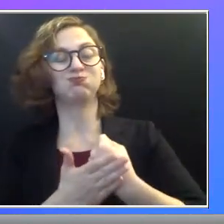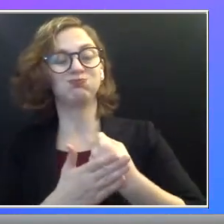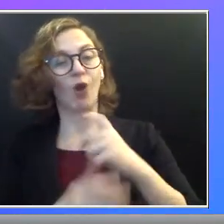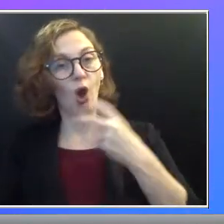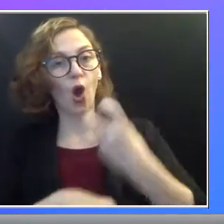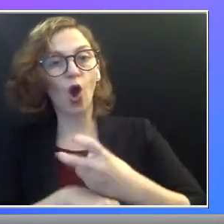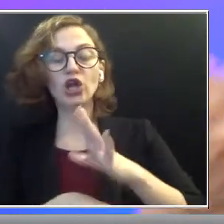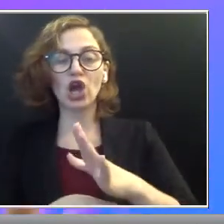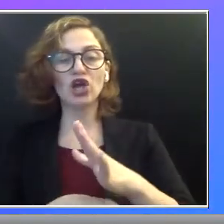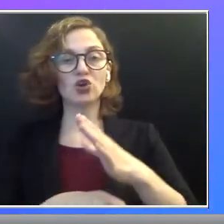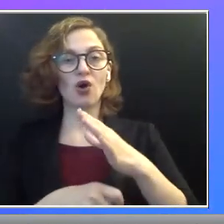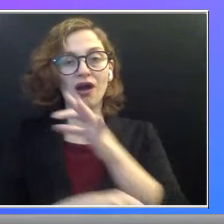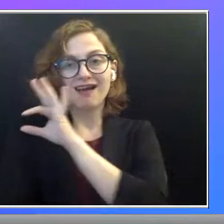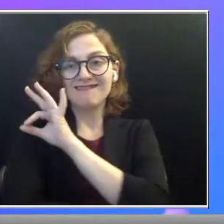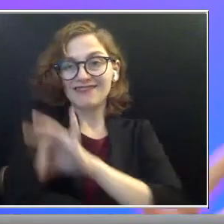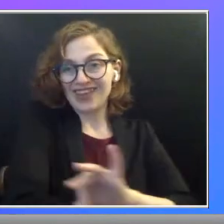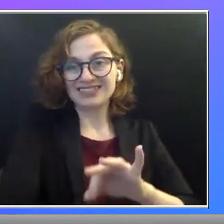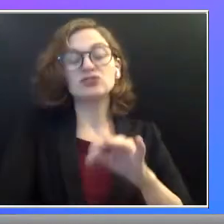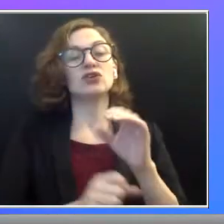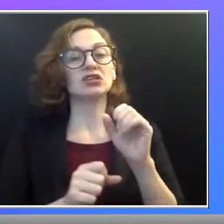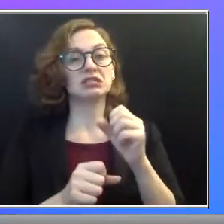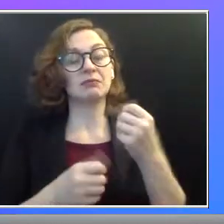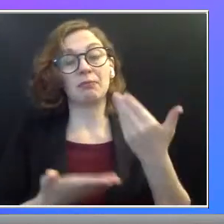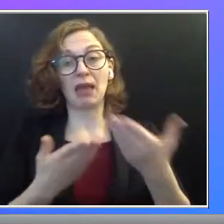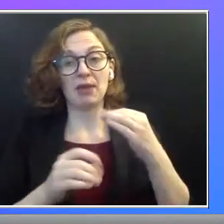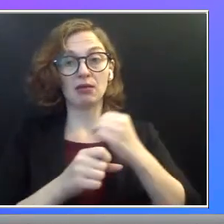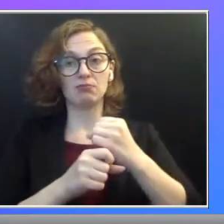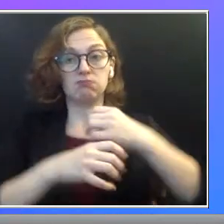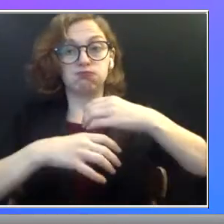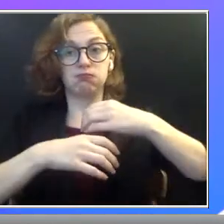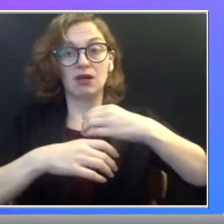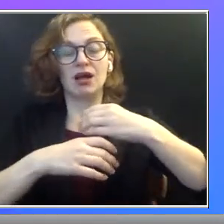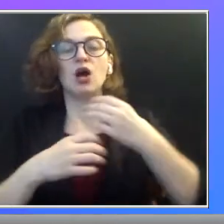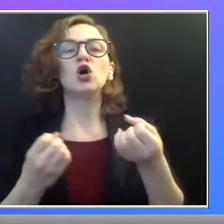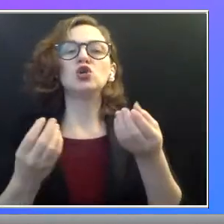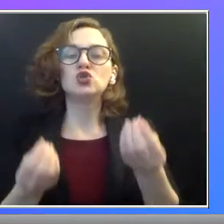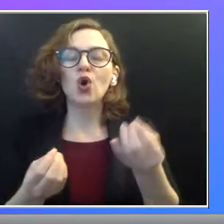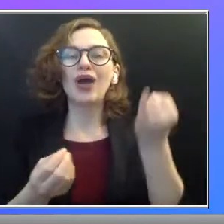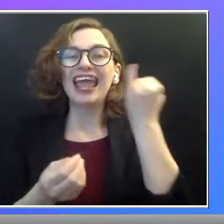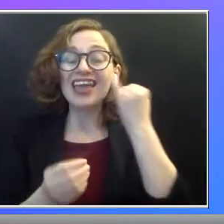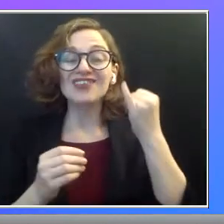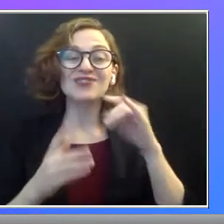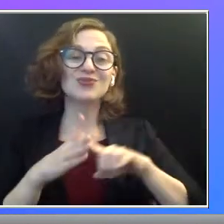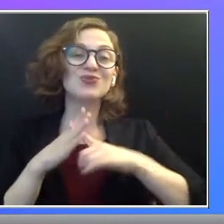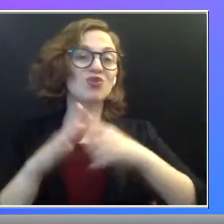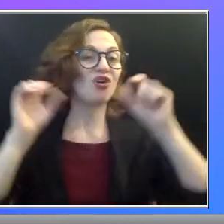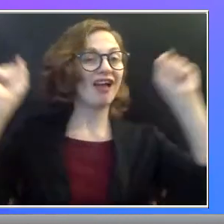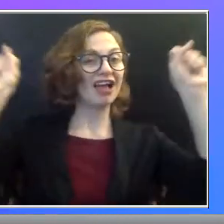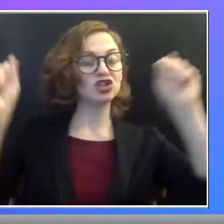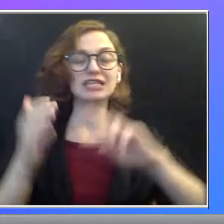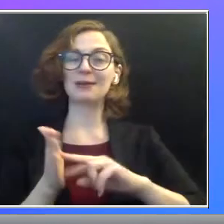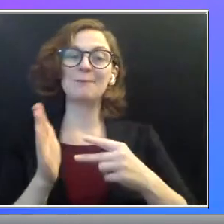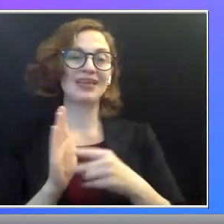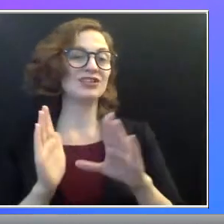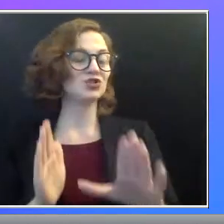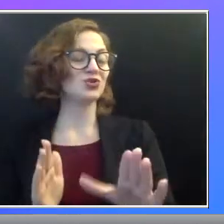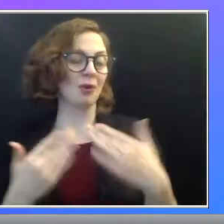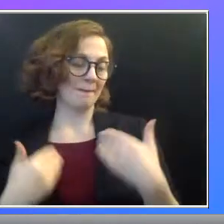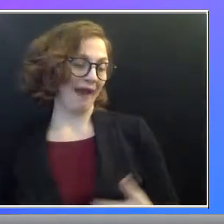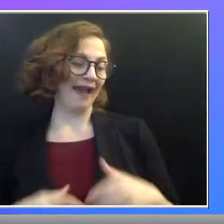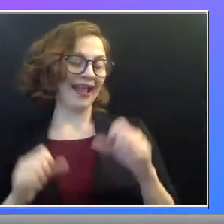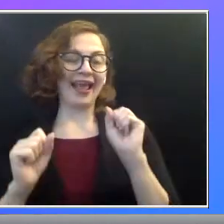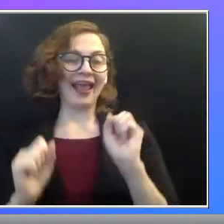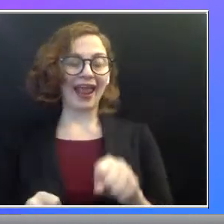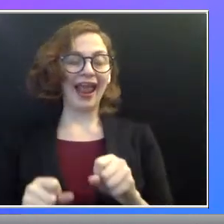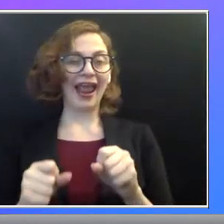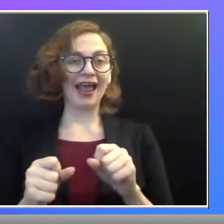have another gear for your heart to go into to meet your body's demands. And in particular, we worry about abnormal heart